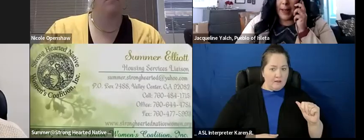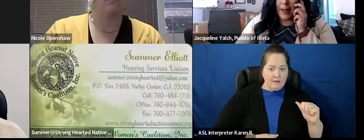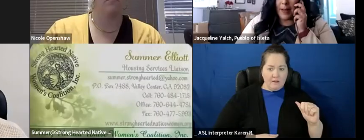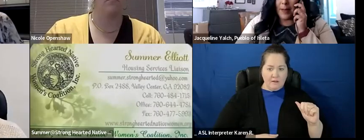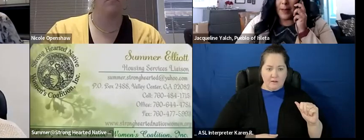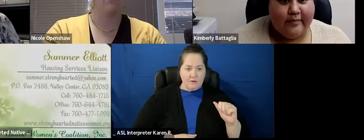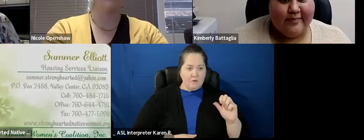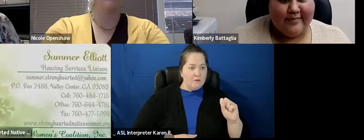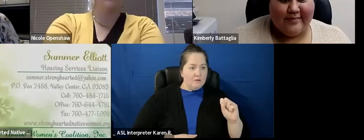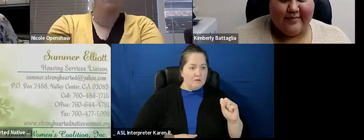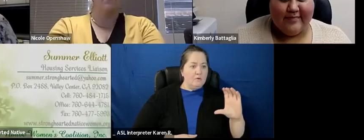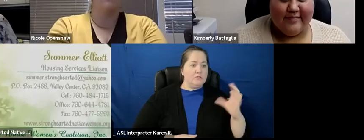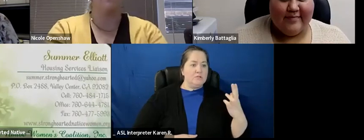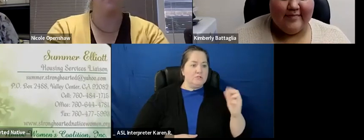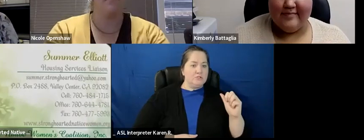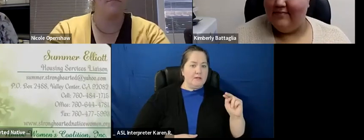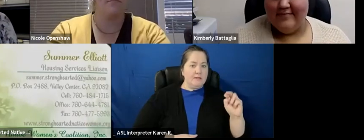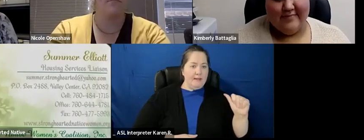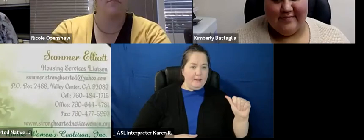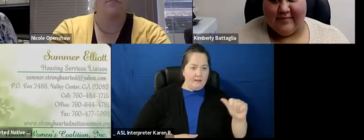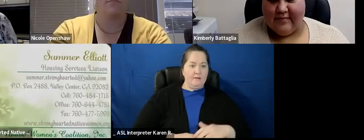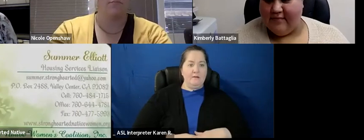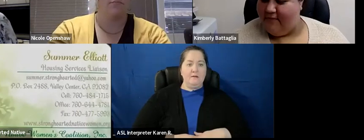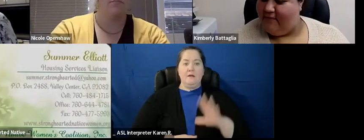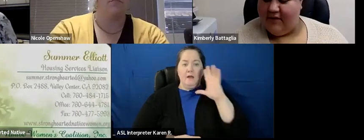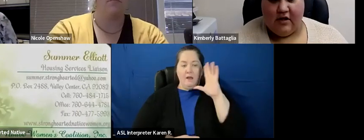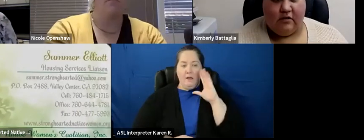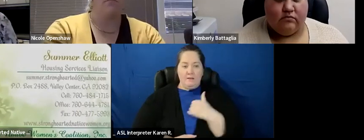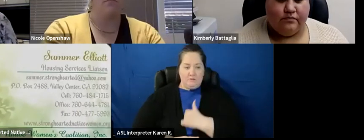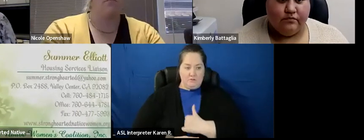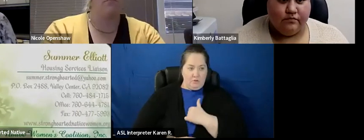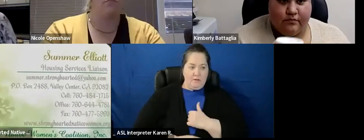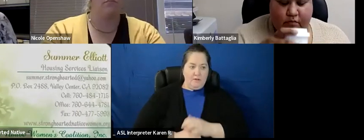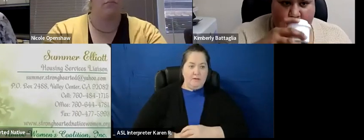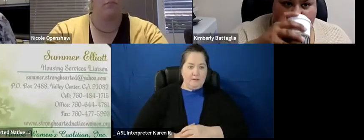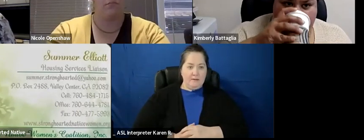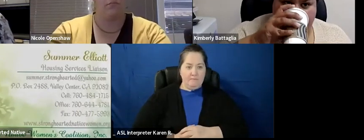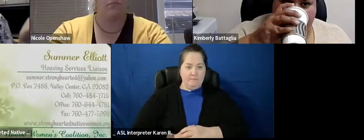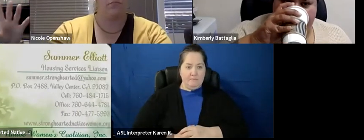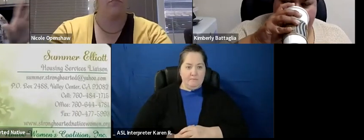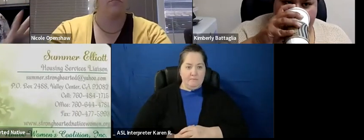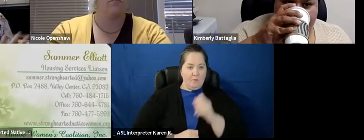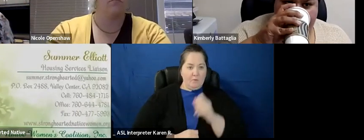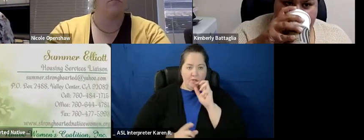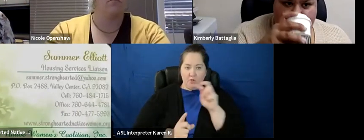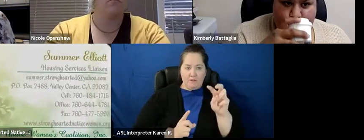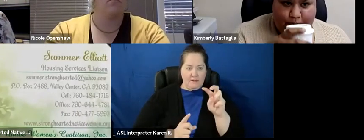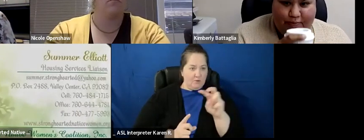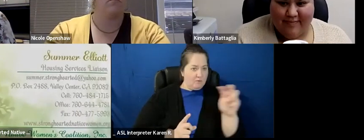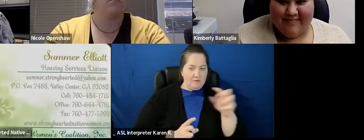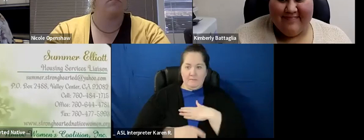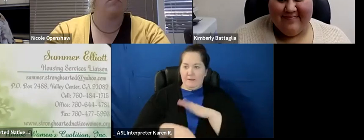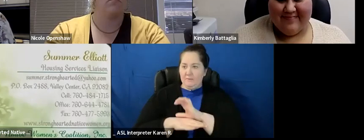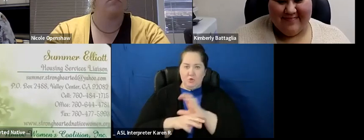It's Shanae. Oh, thank you. Hi. Sorry, I'm not going to be looking directly at you guys because my computer's